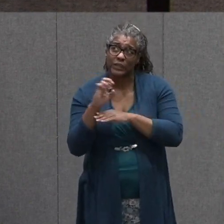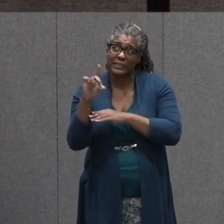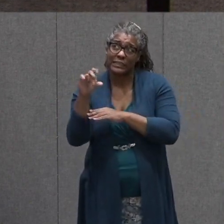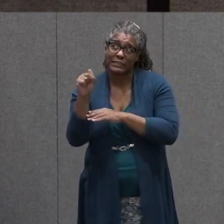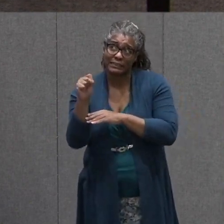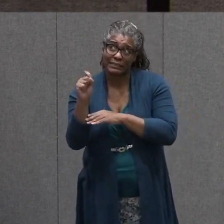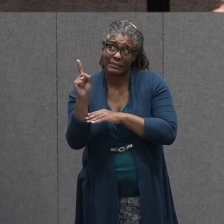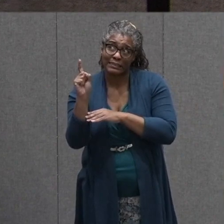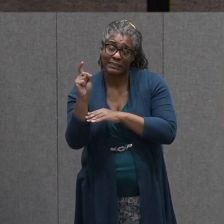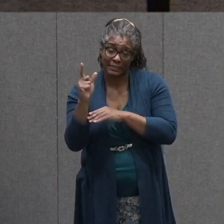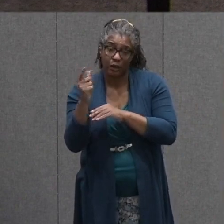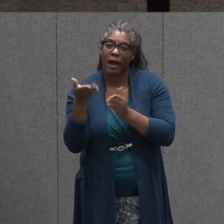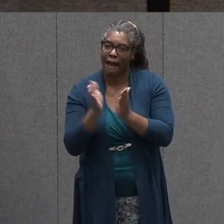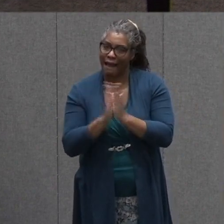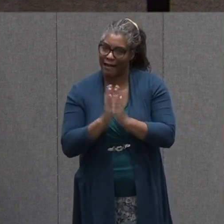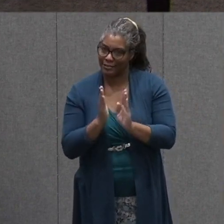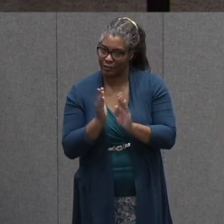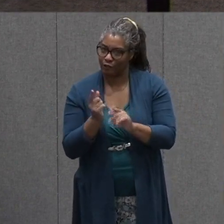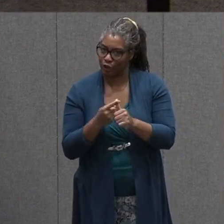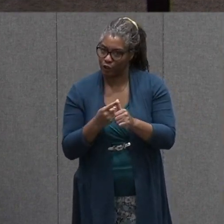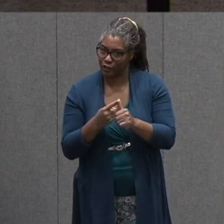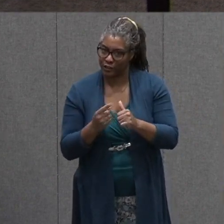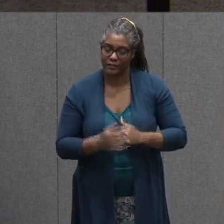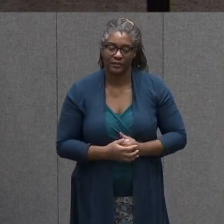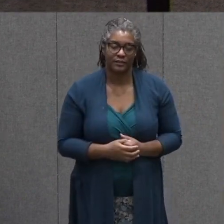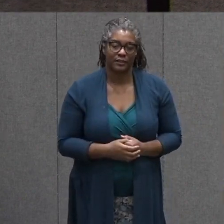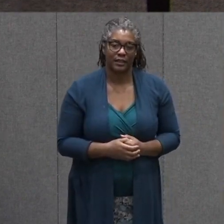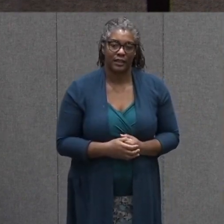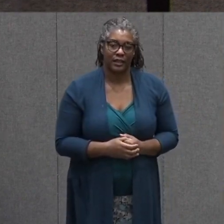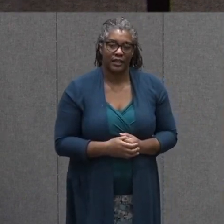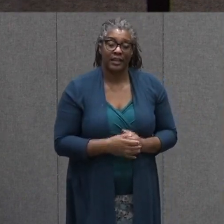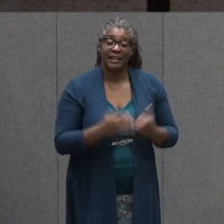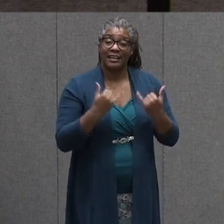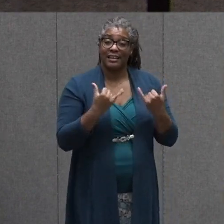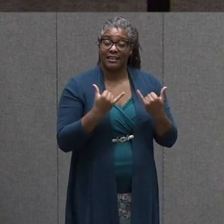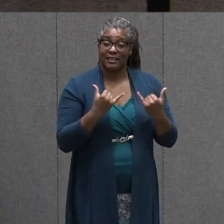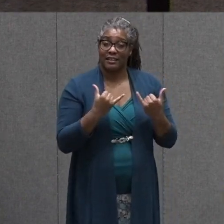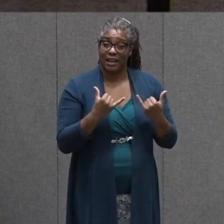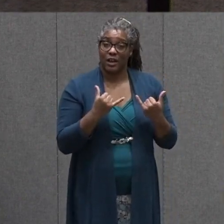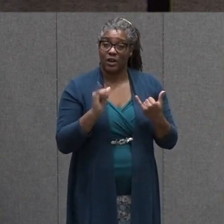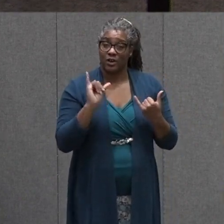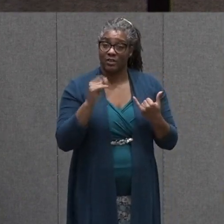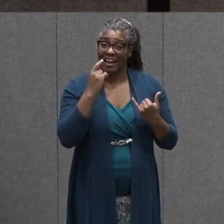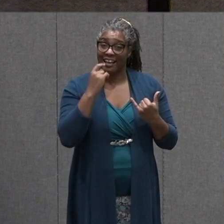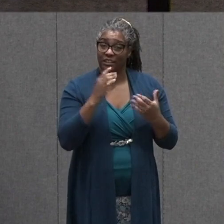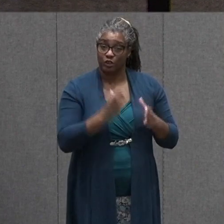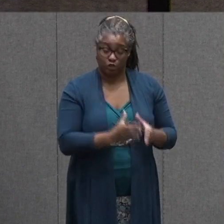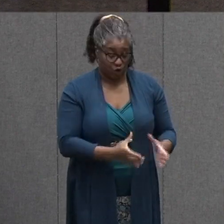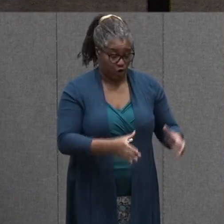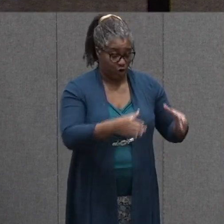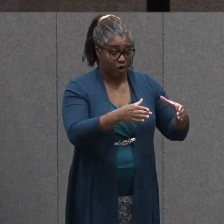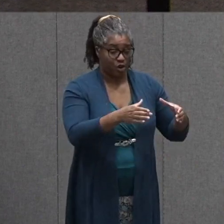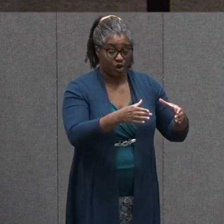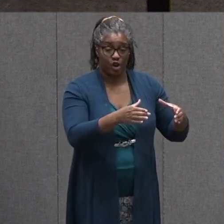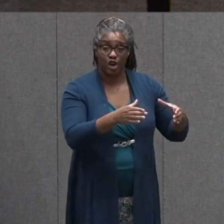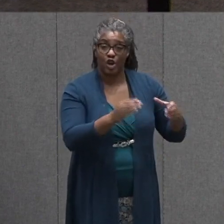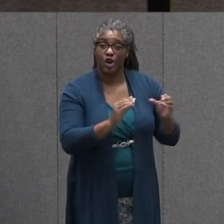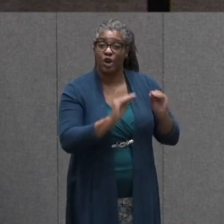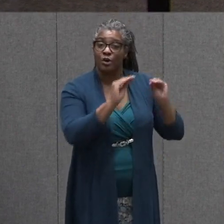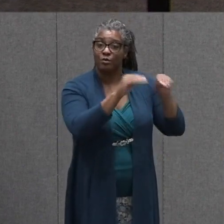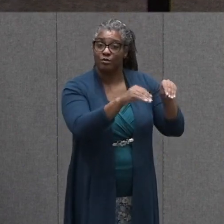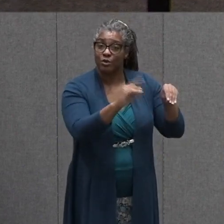One seed drifts down into the desert. It is hot and dry, and the seed cannot grow.